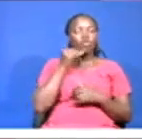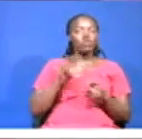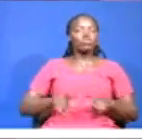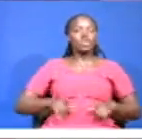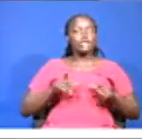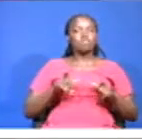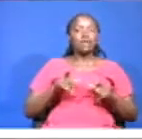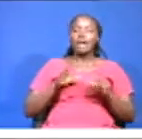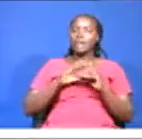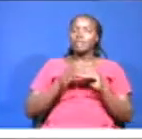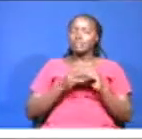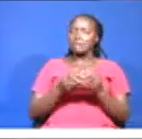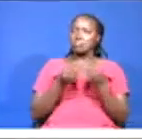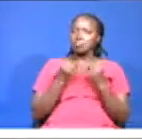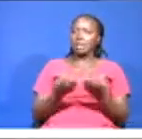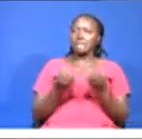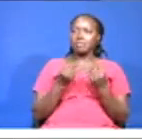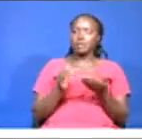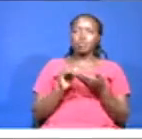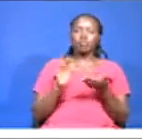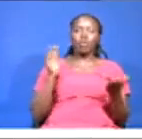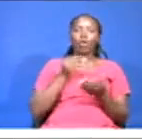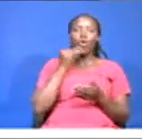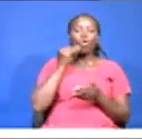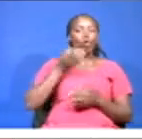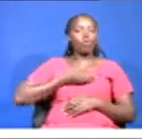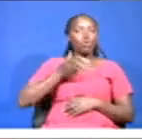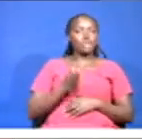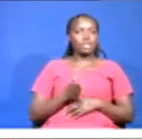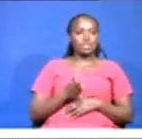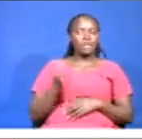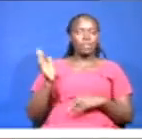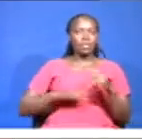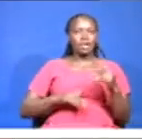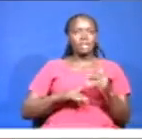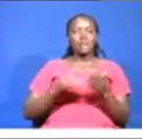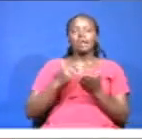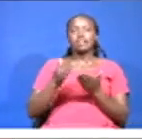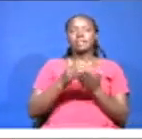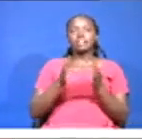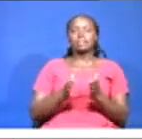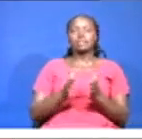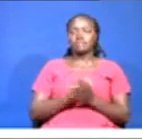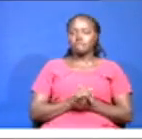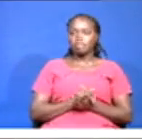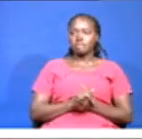we create many more homeowners than is currently the case.